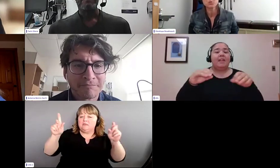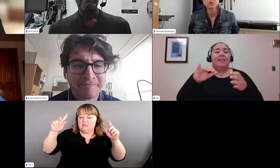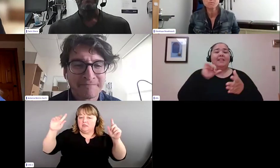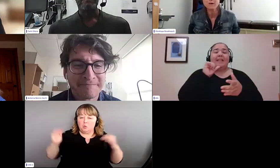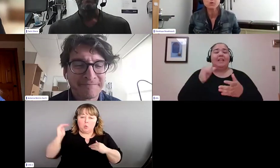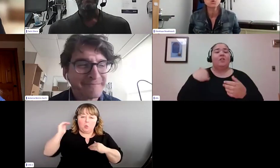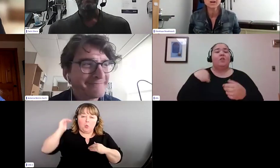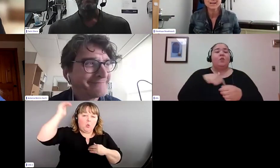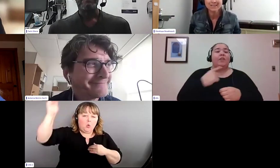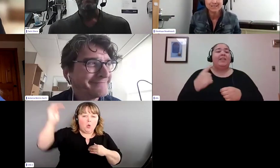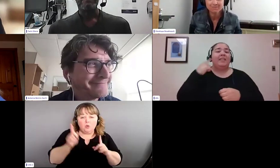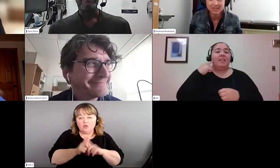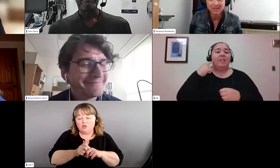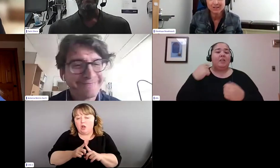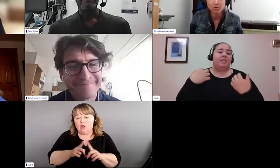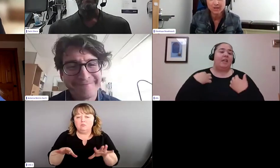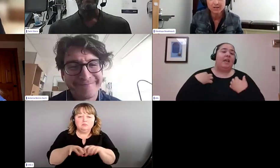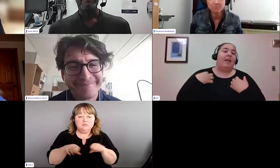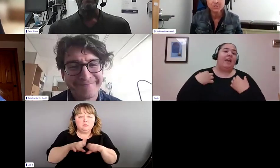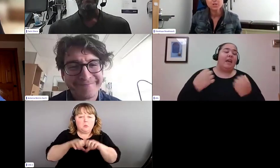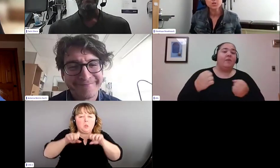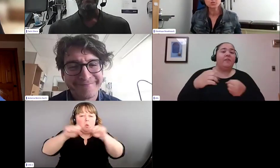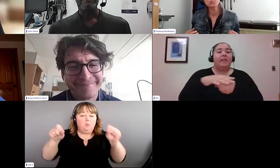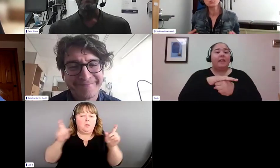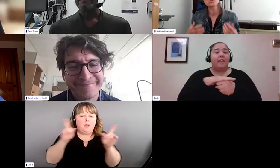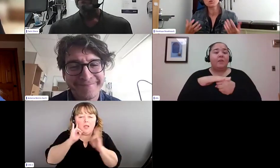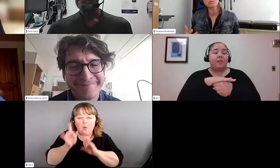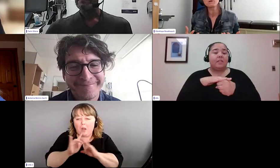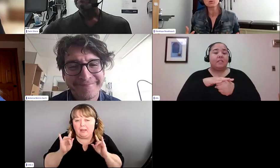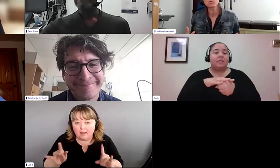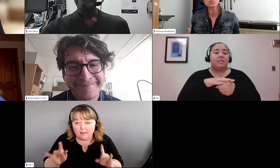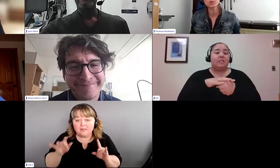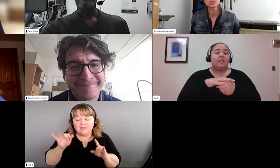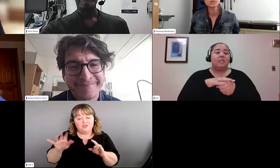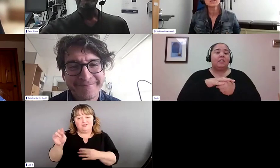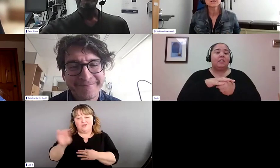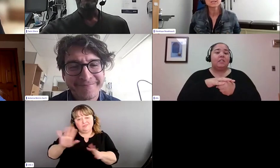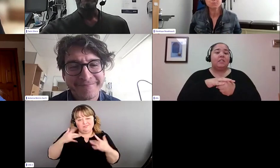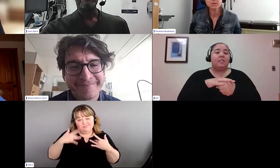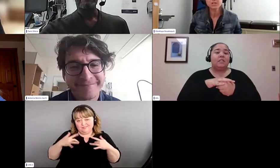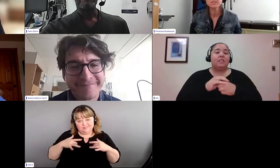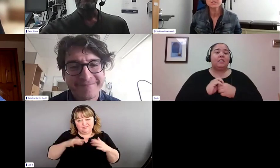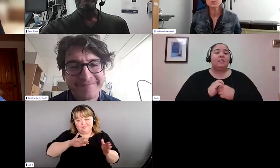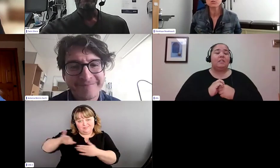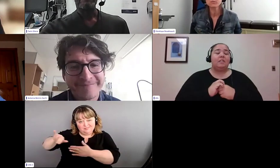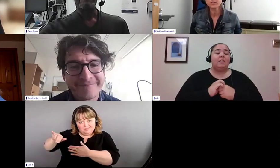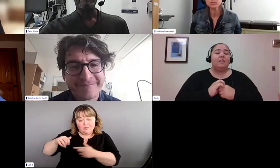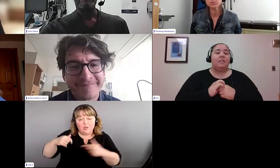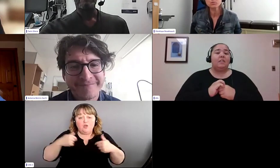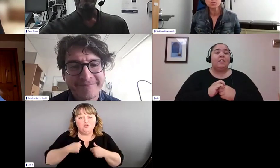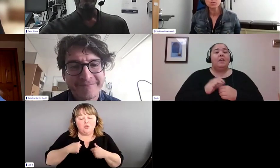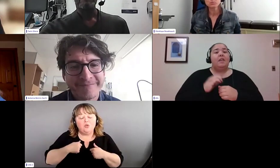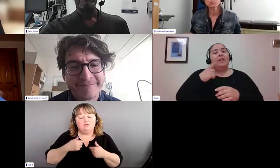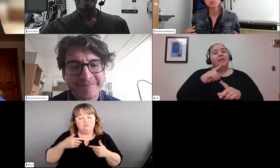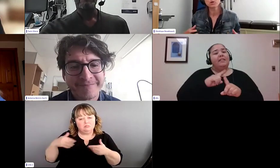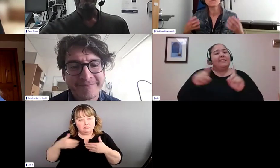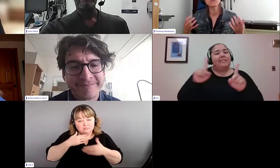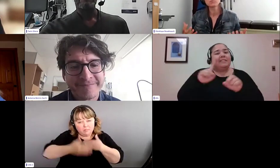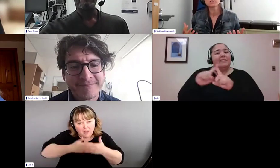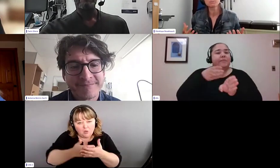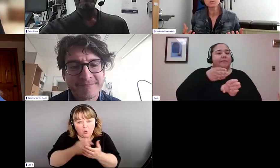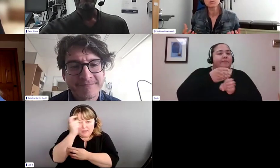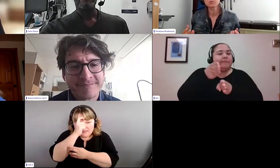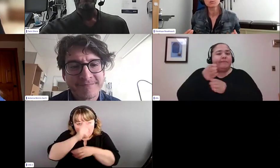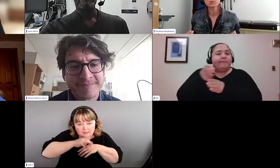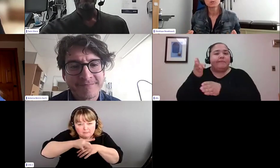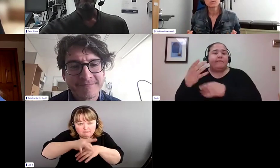the hospital with big titles and individuals who have an academic pathway which is unbelievable. Our pathway is